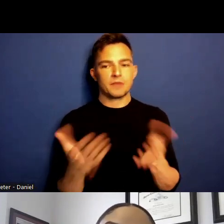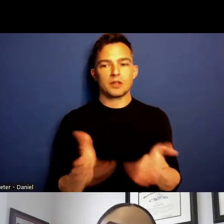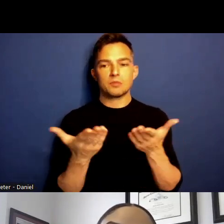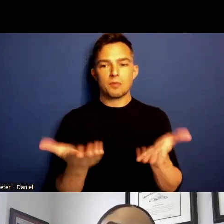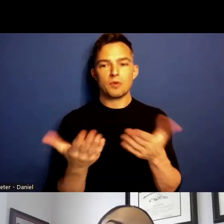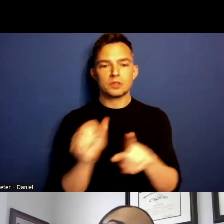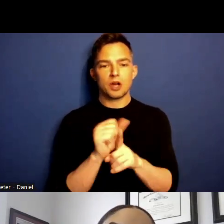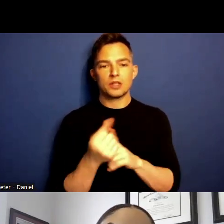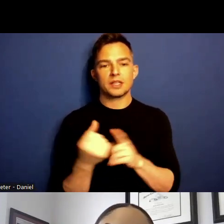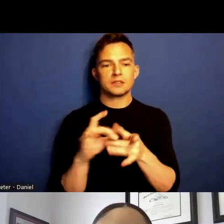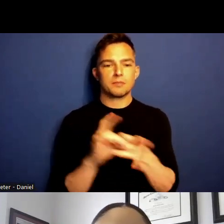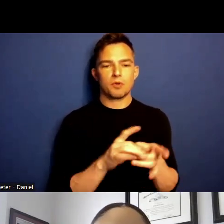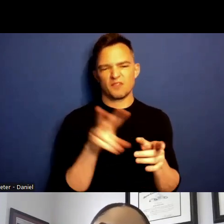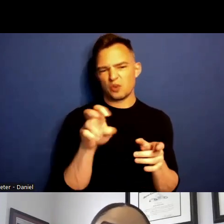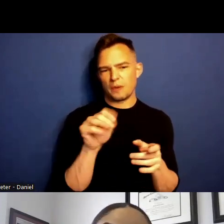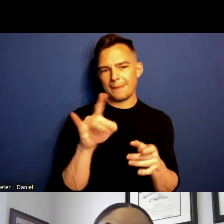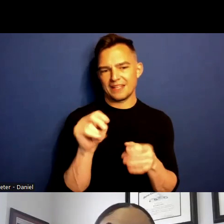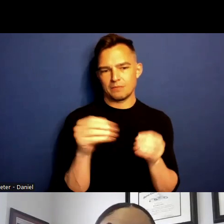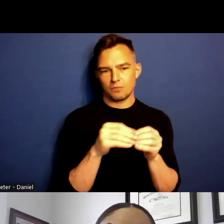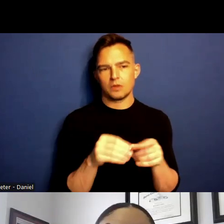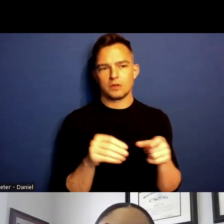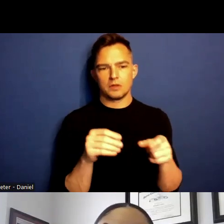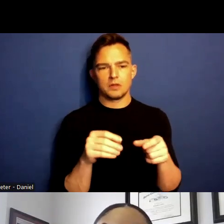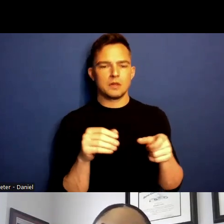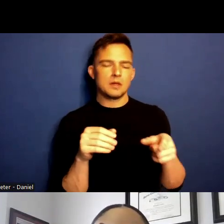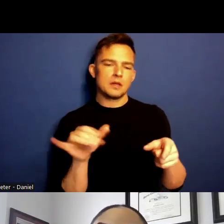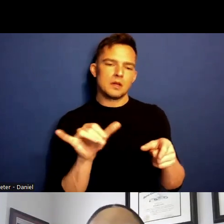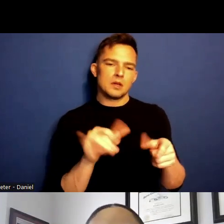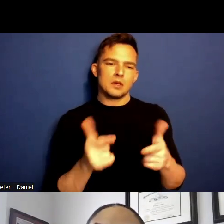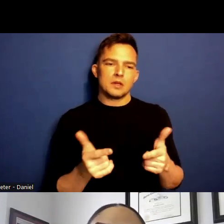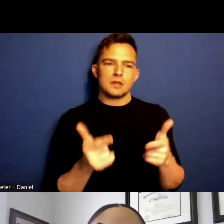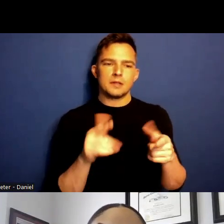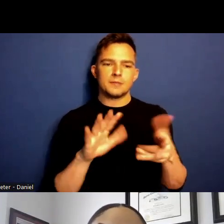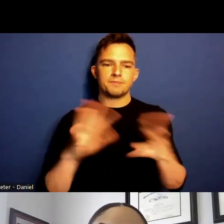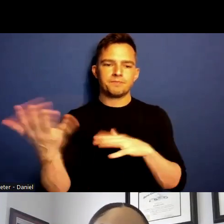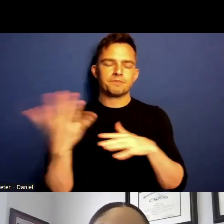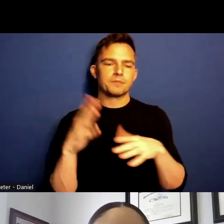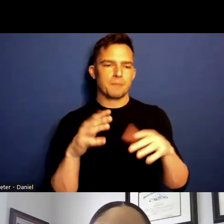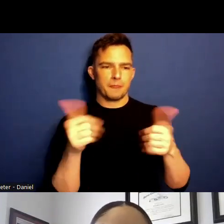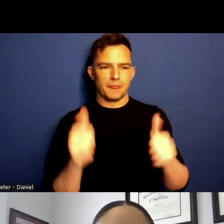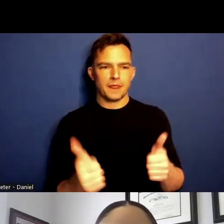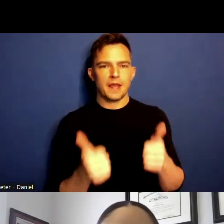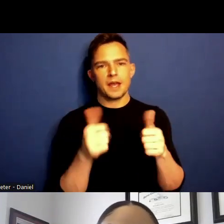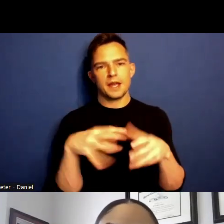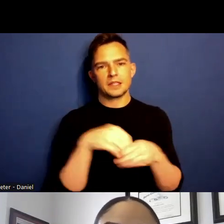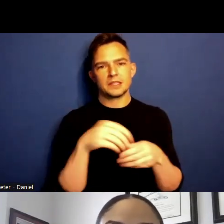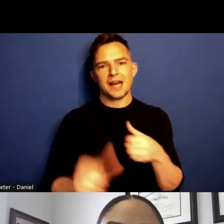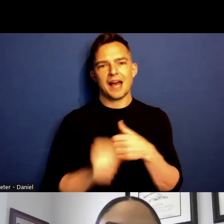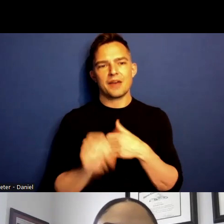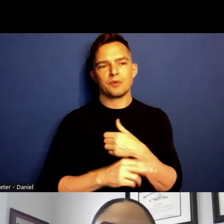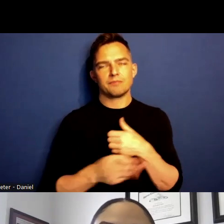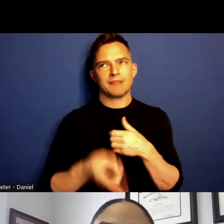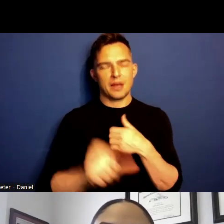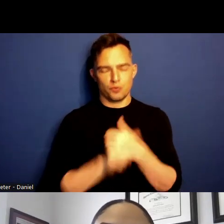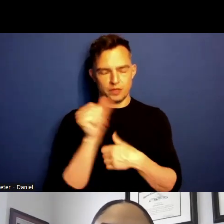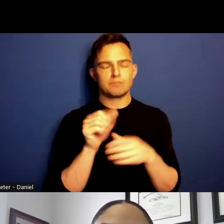and linkages, enhanced coordination of crisis stabilization services, and improved connections for high-risk populations.